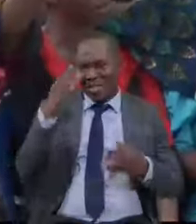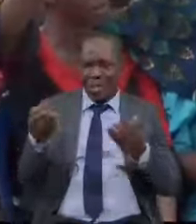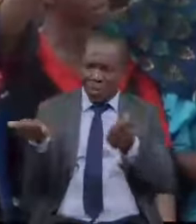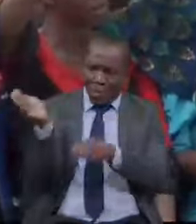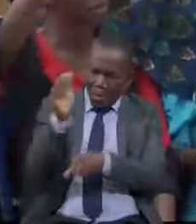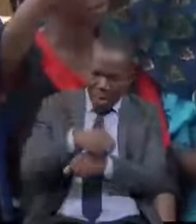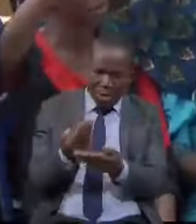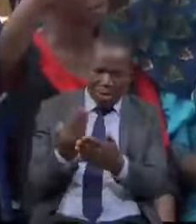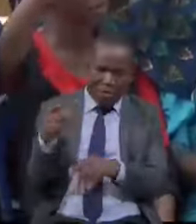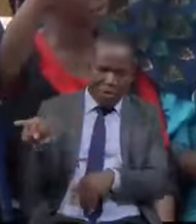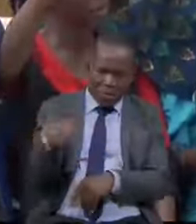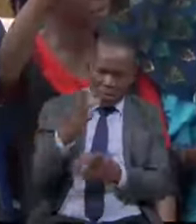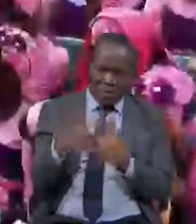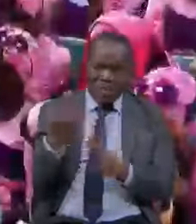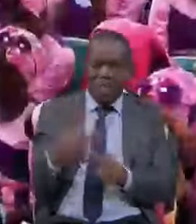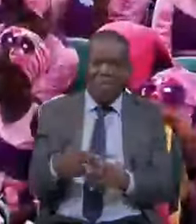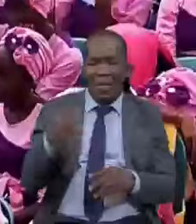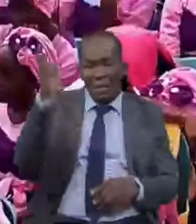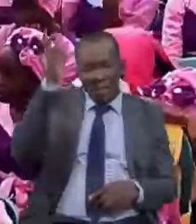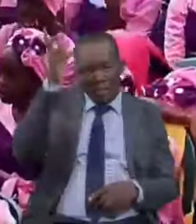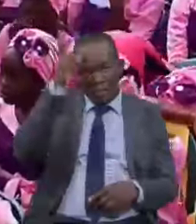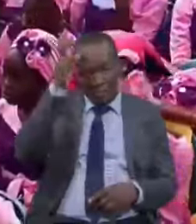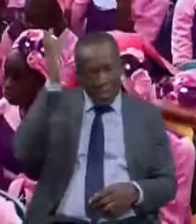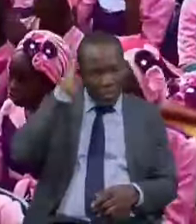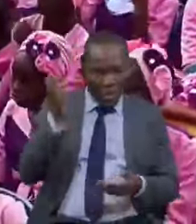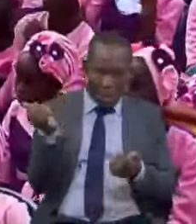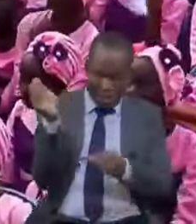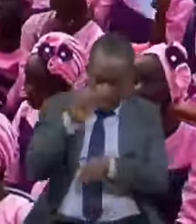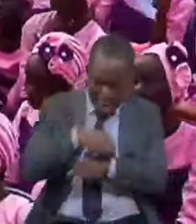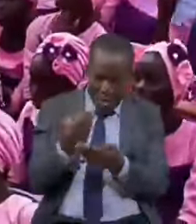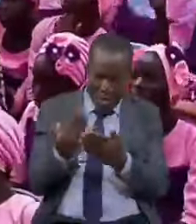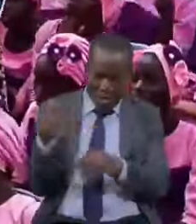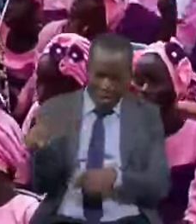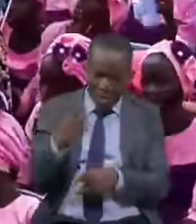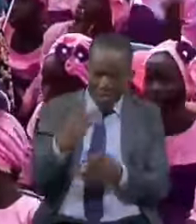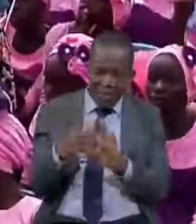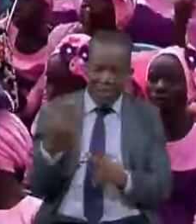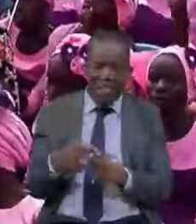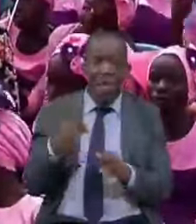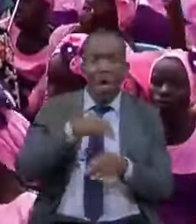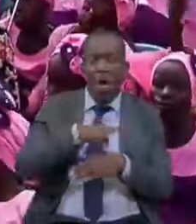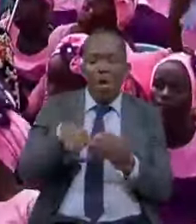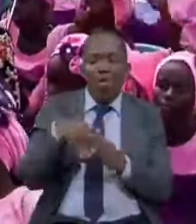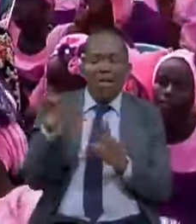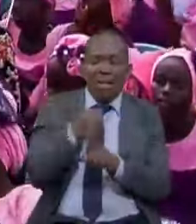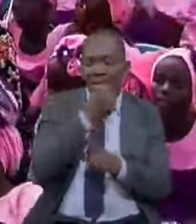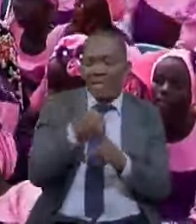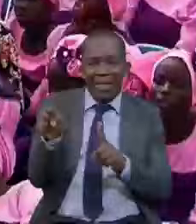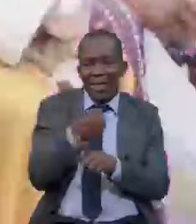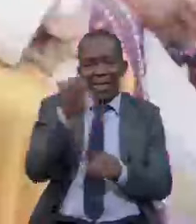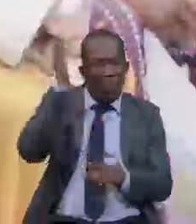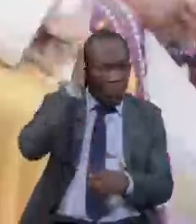bow before you. All those attacks and all those afflictions, they will bow before you in Jesus'